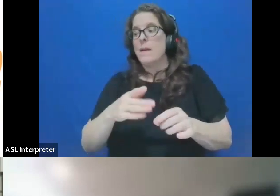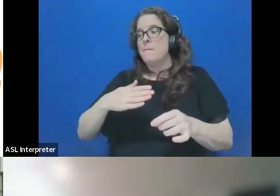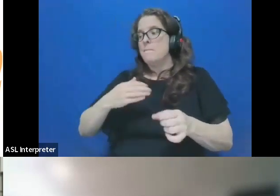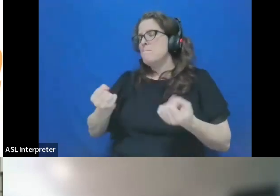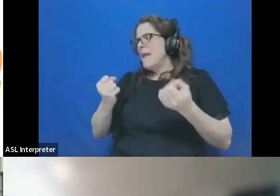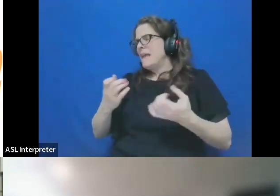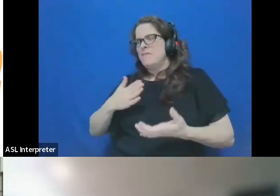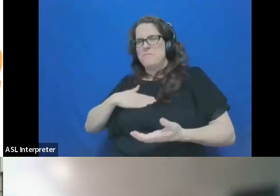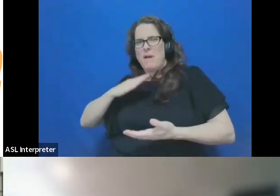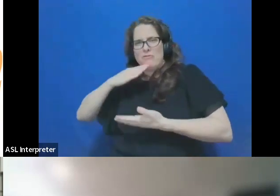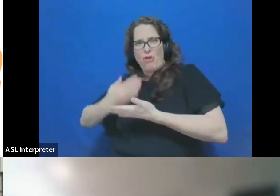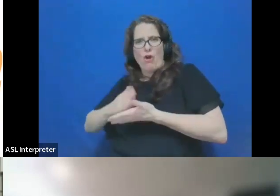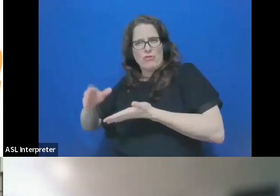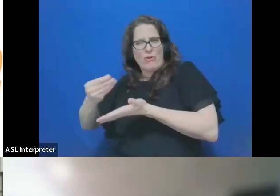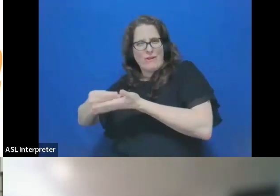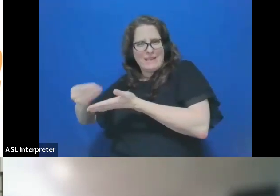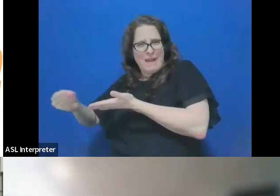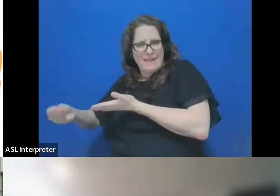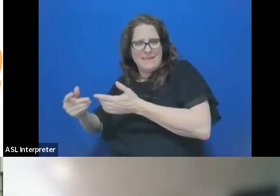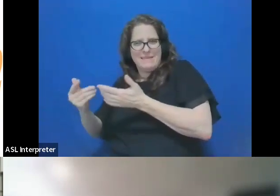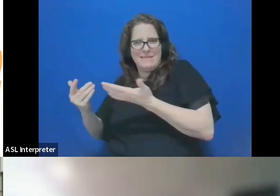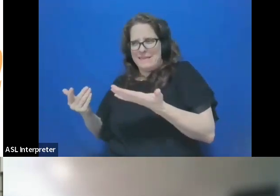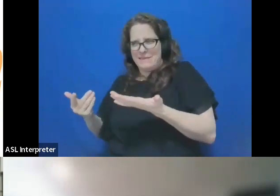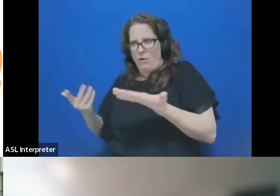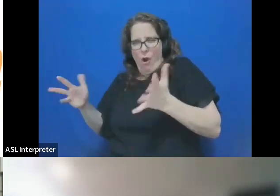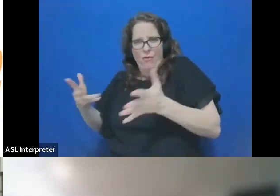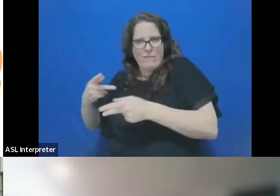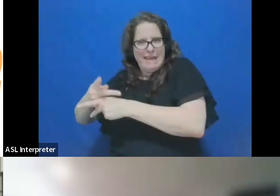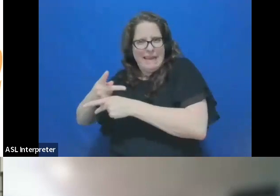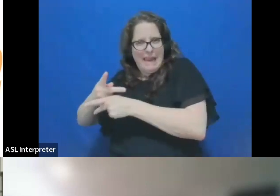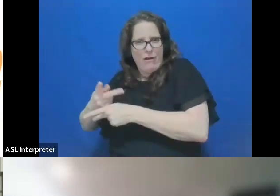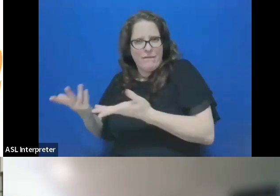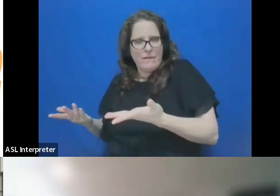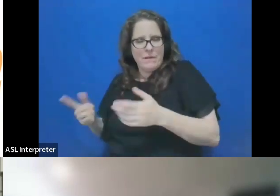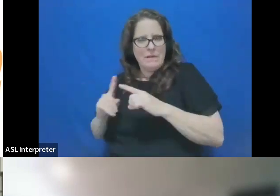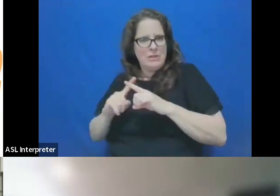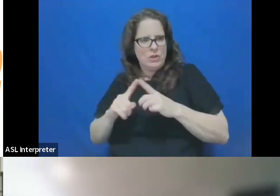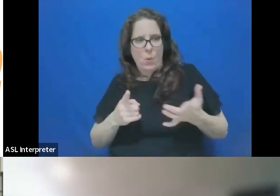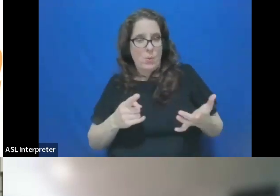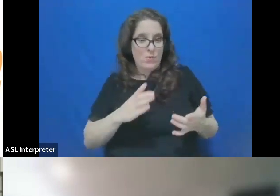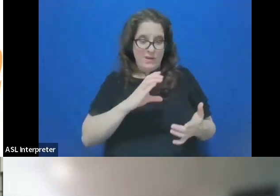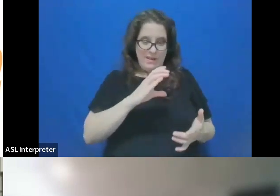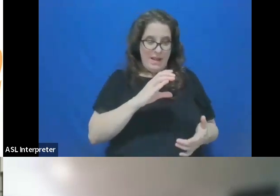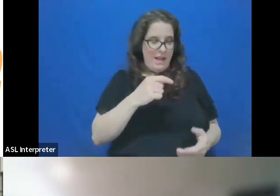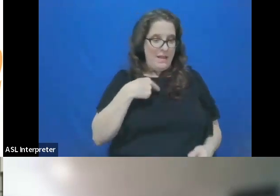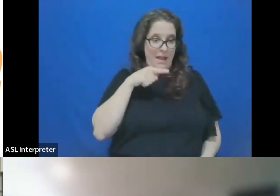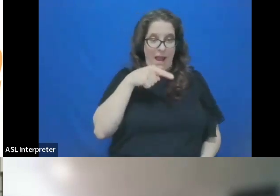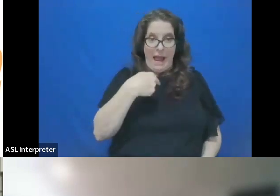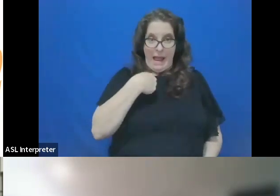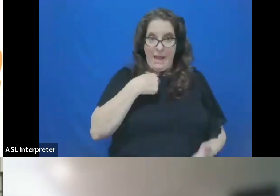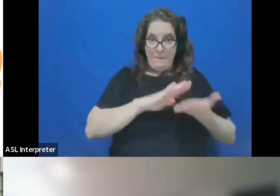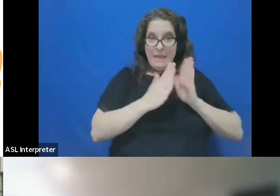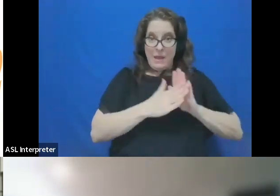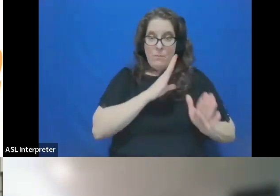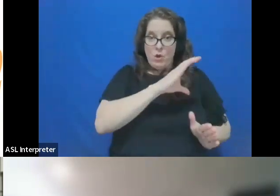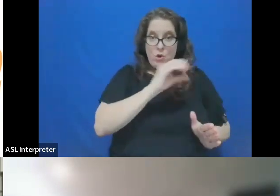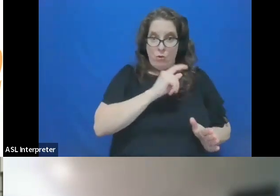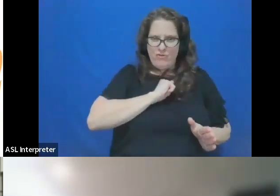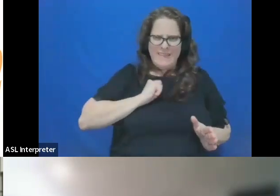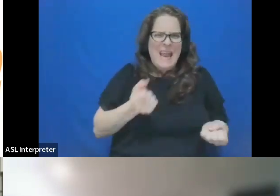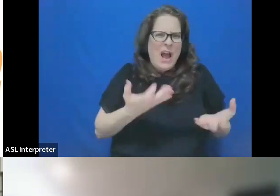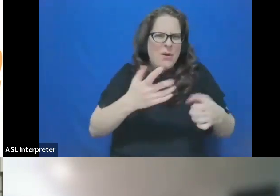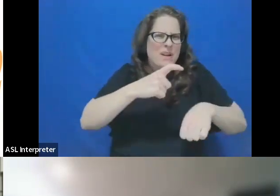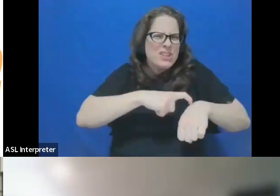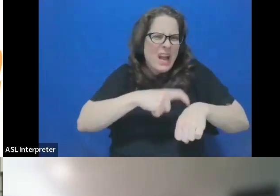Debbie, do So you want I think the question is, how much time does it usually take for a person to be co-trusted with an institution?